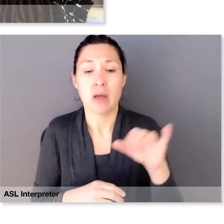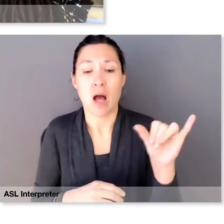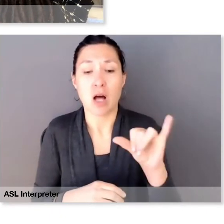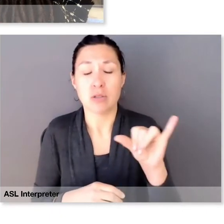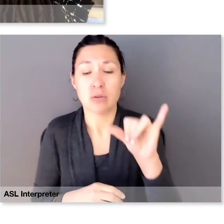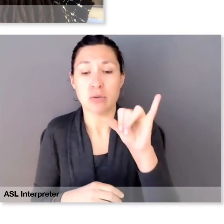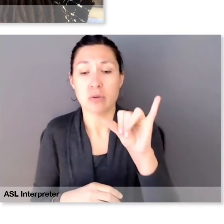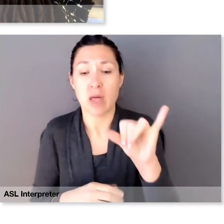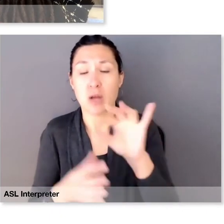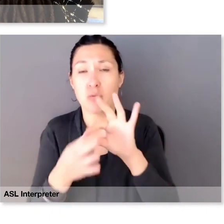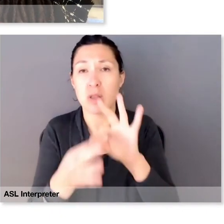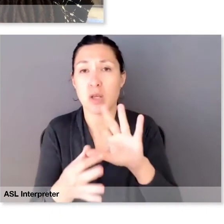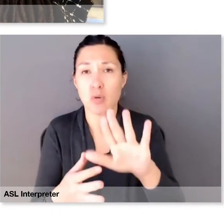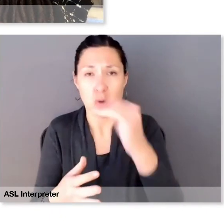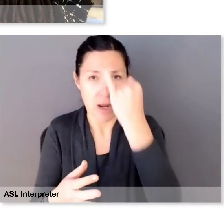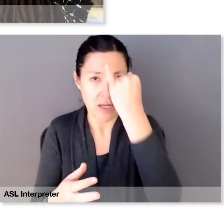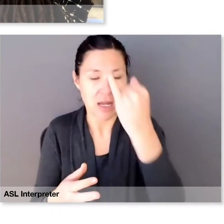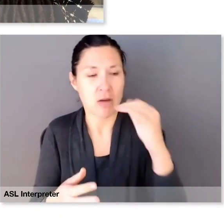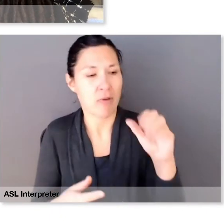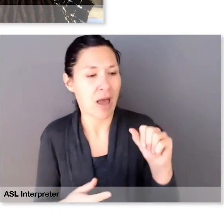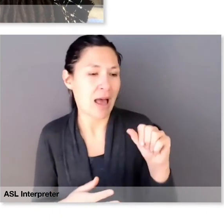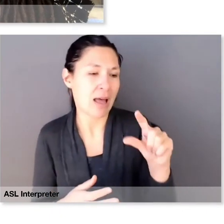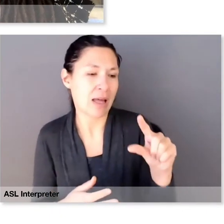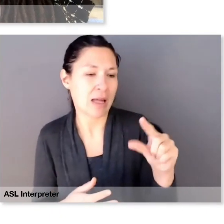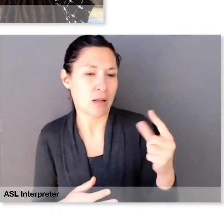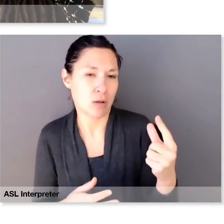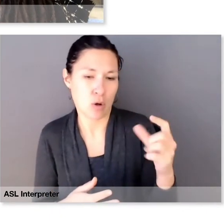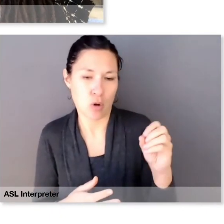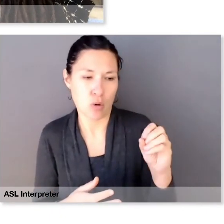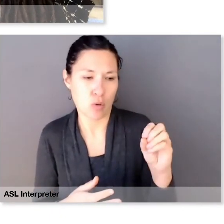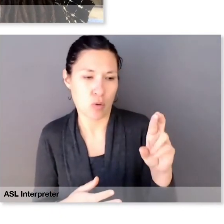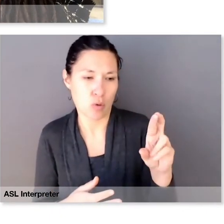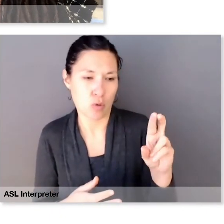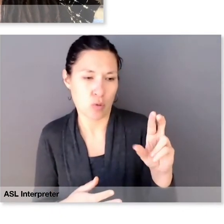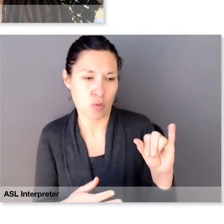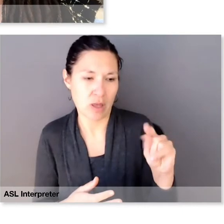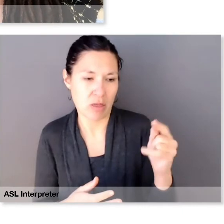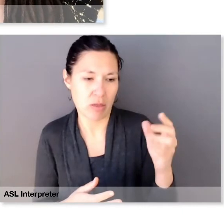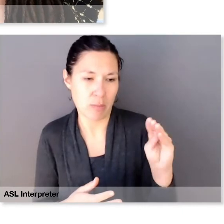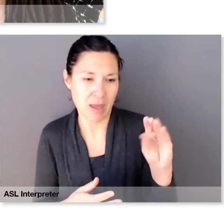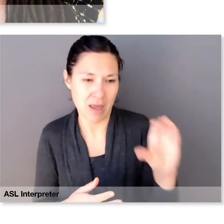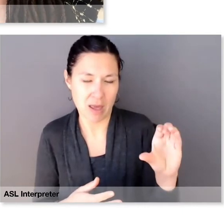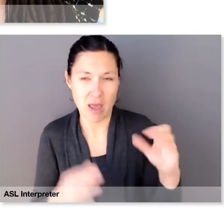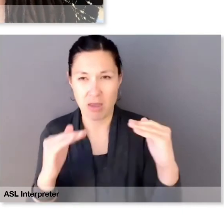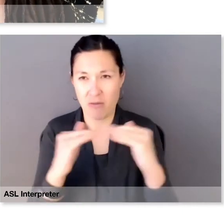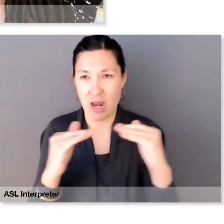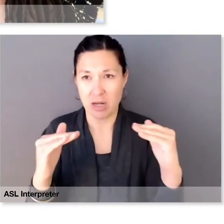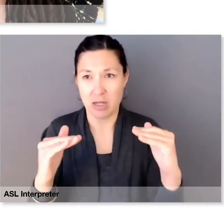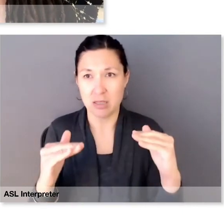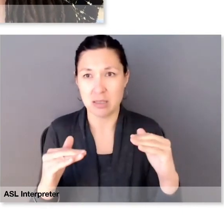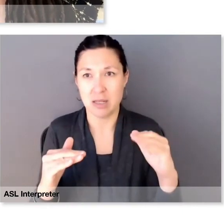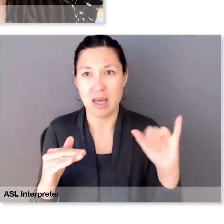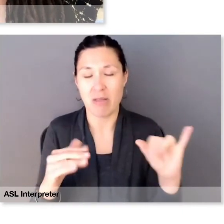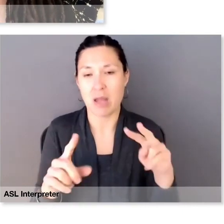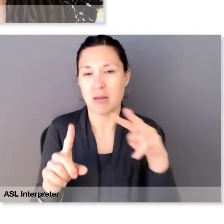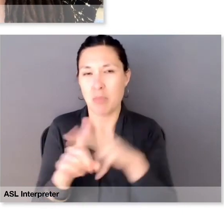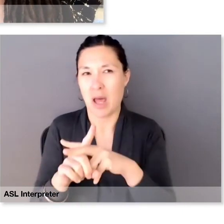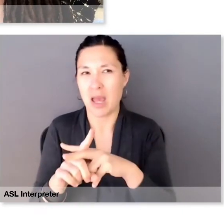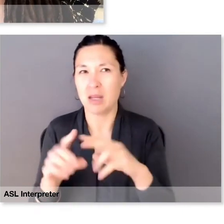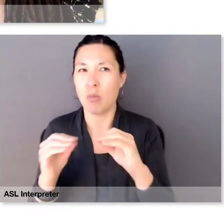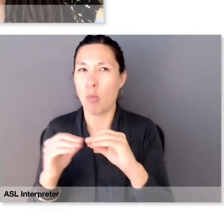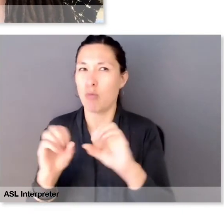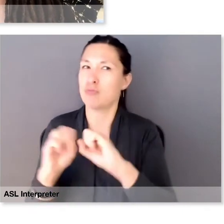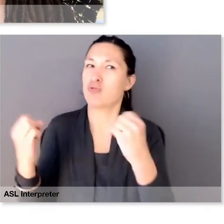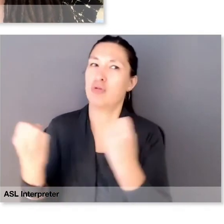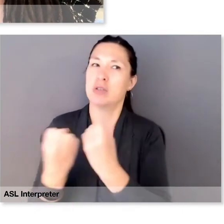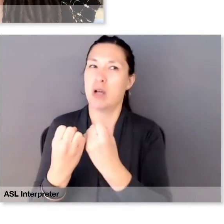of algorithmic fairness, to the kind of sociological notion that Ruha has just described.